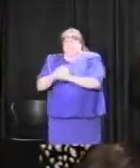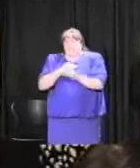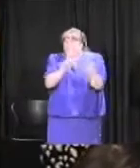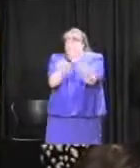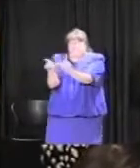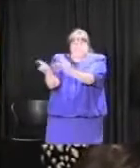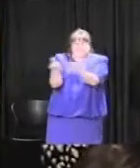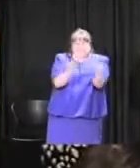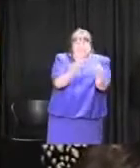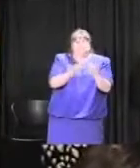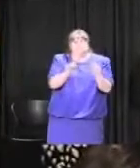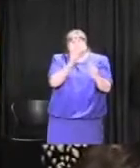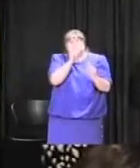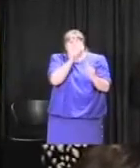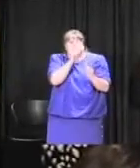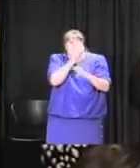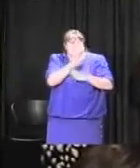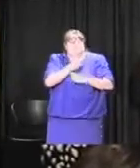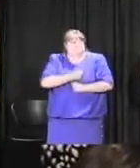but I couldn't tell anybody.